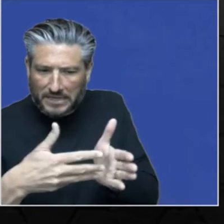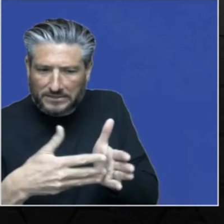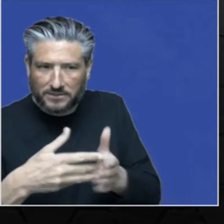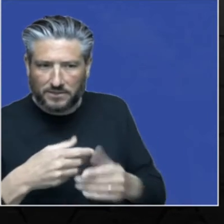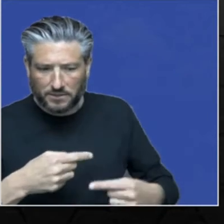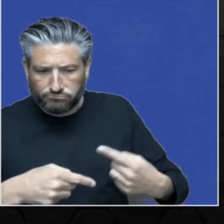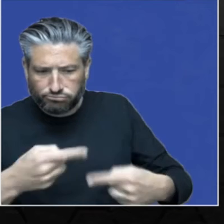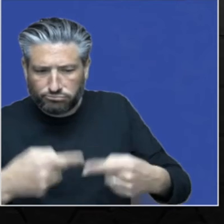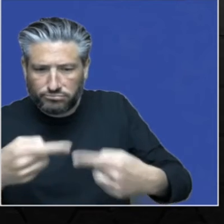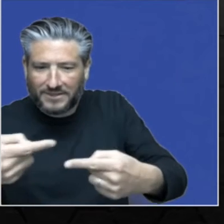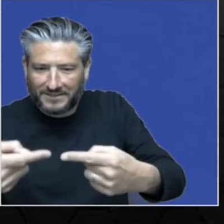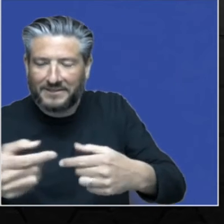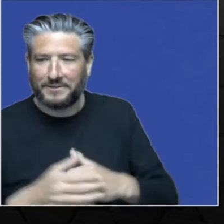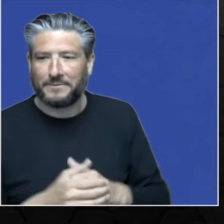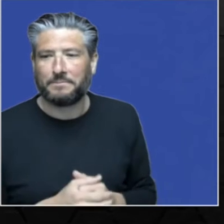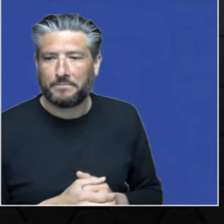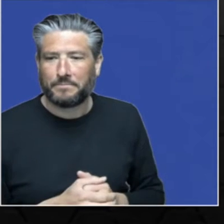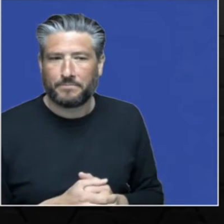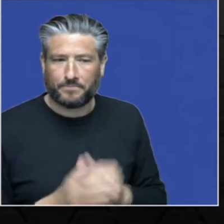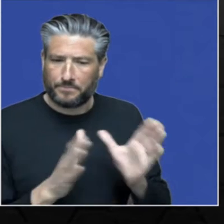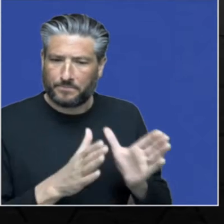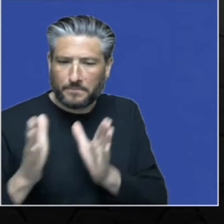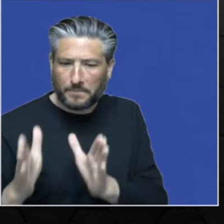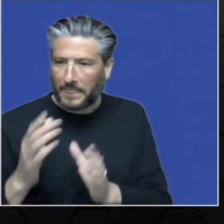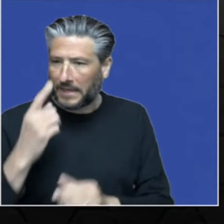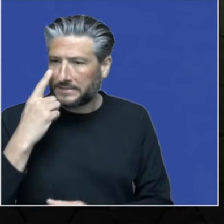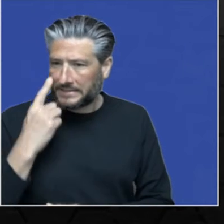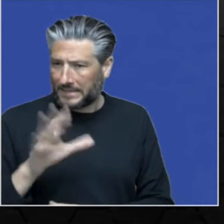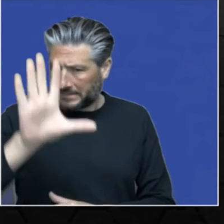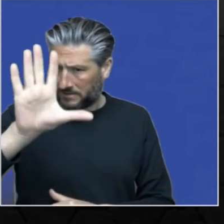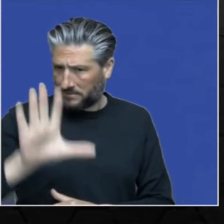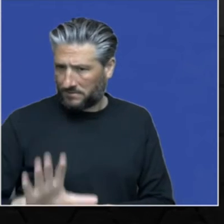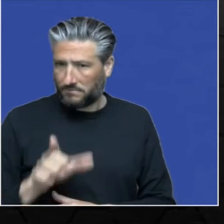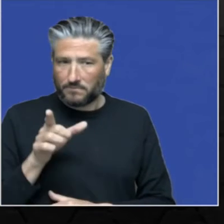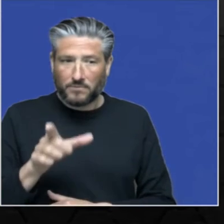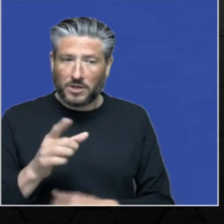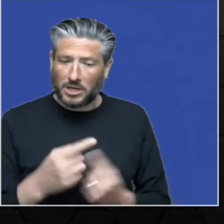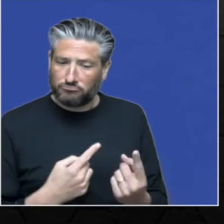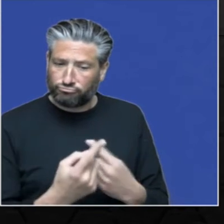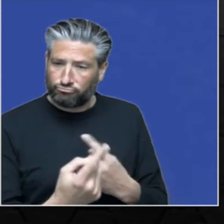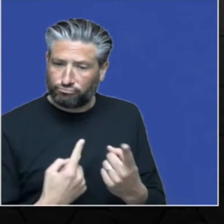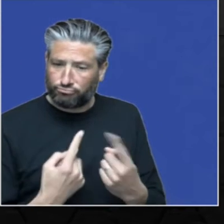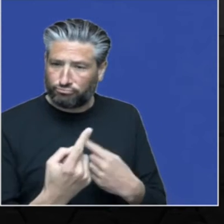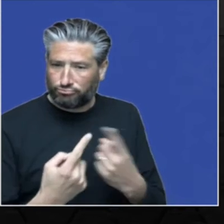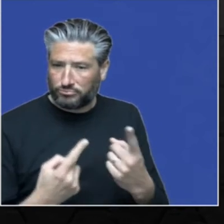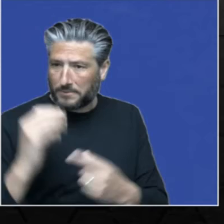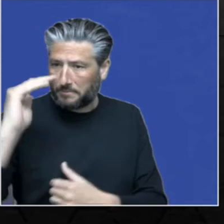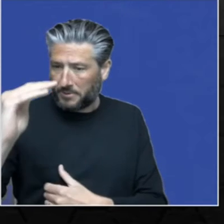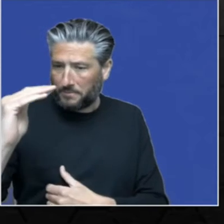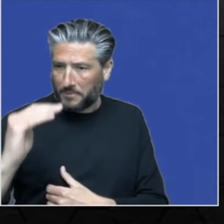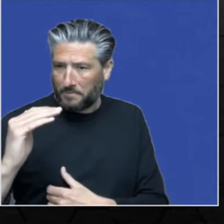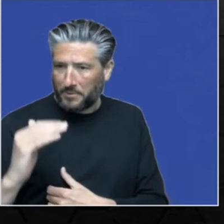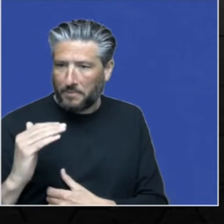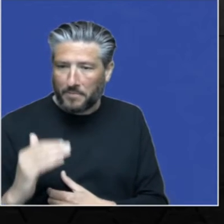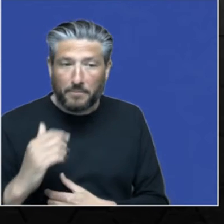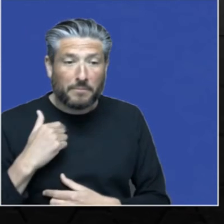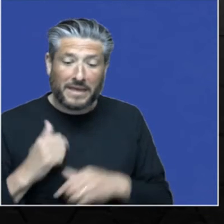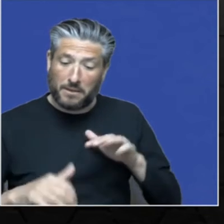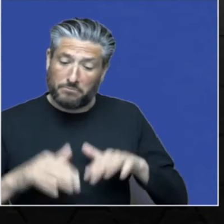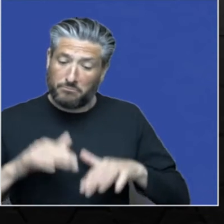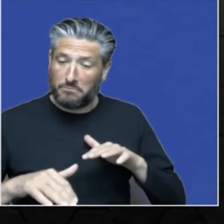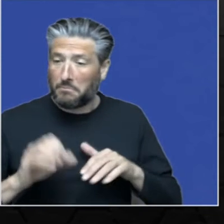the right, you can see that the conversation has started. And every time you interact with the bot, you also see